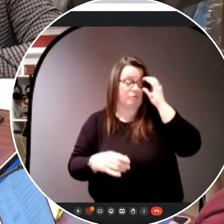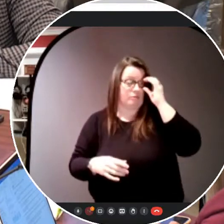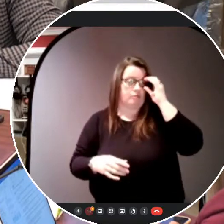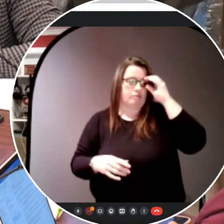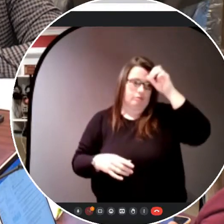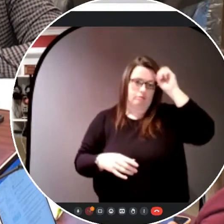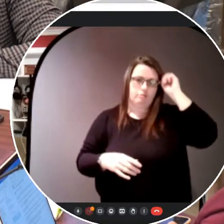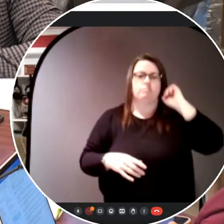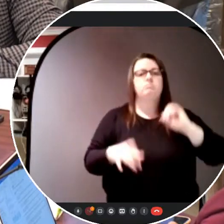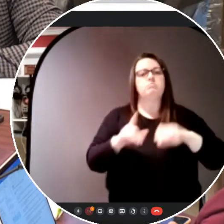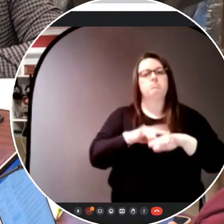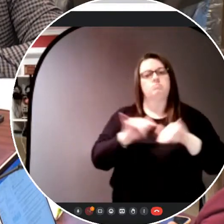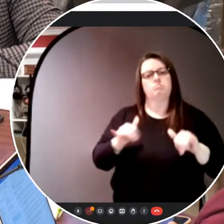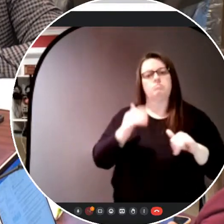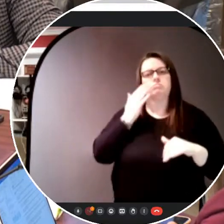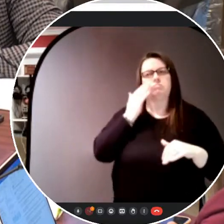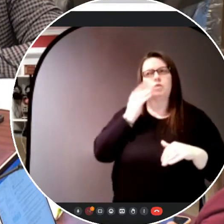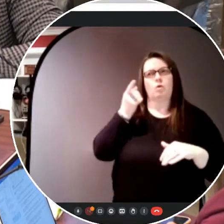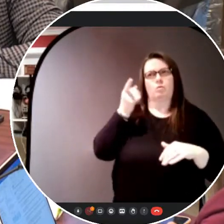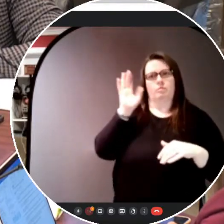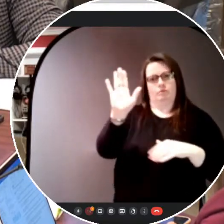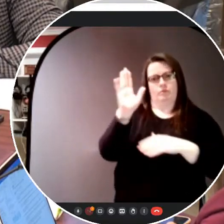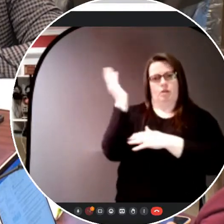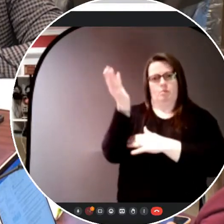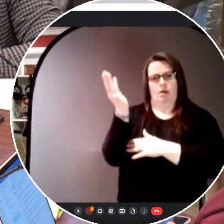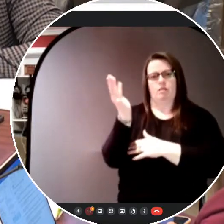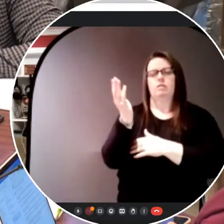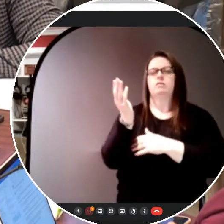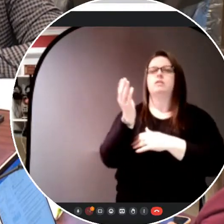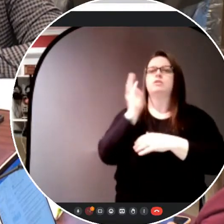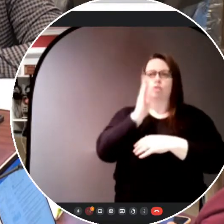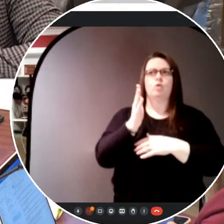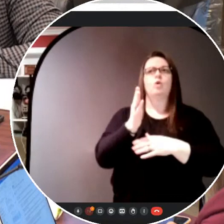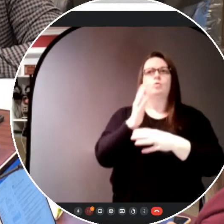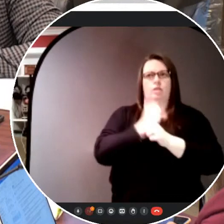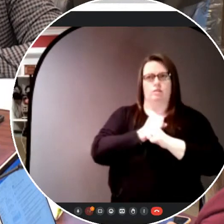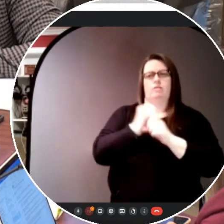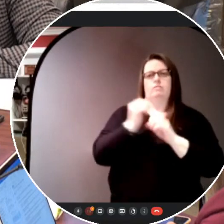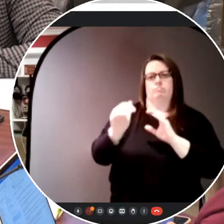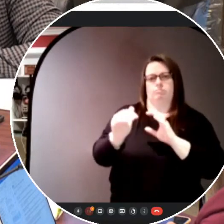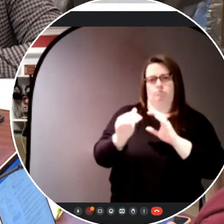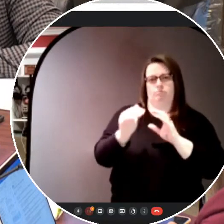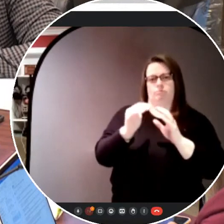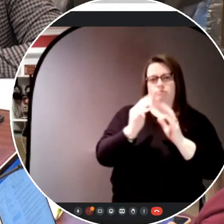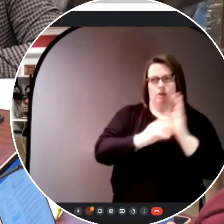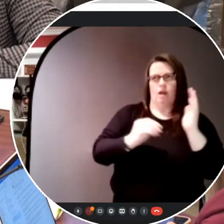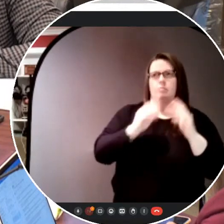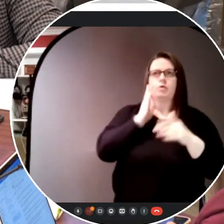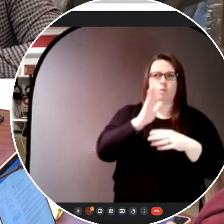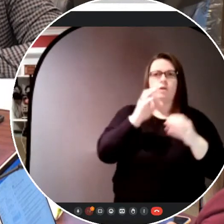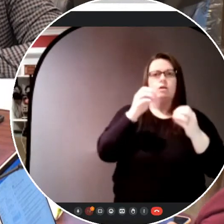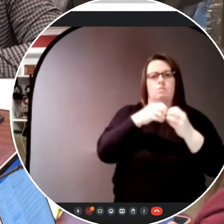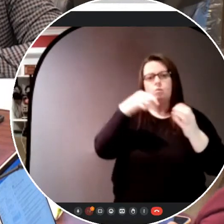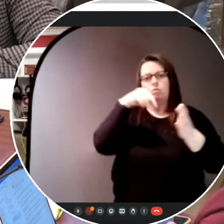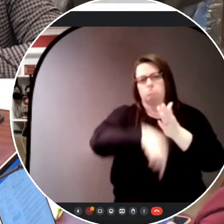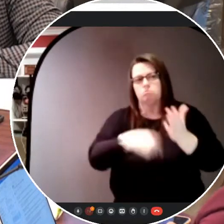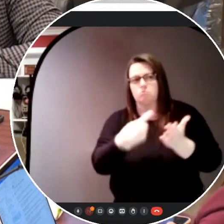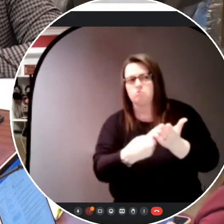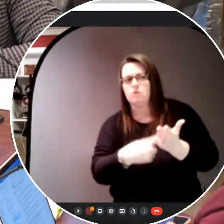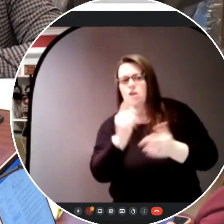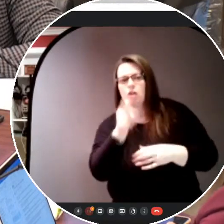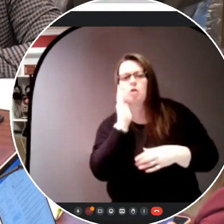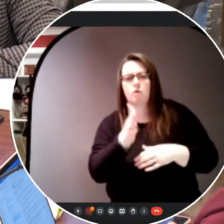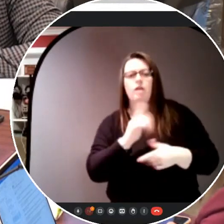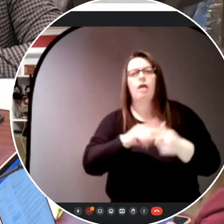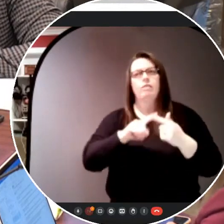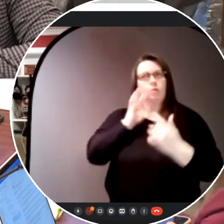that we will take this away, we will get a copy of the presentation, we will have a further discussion, and we will get back in touch. Anybody have any